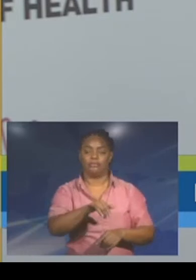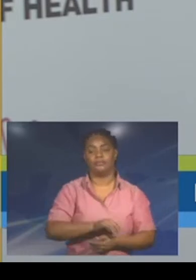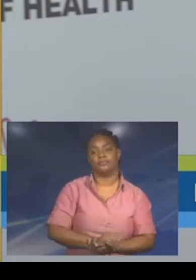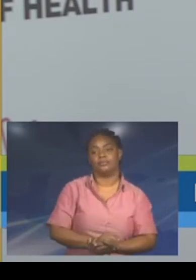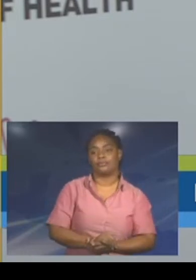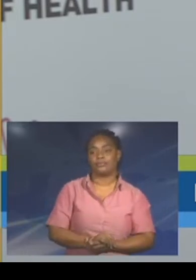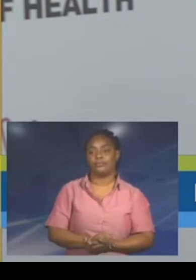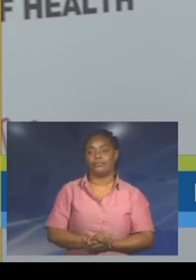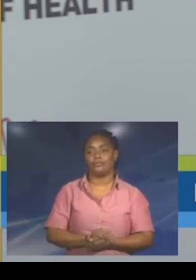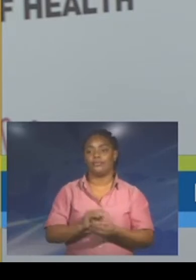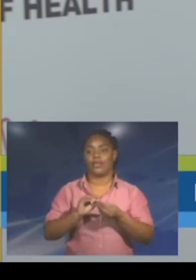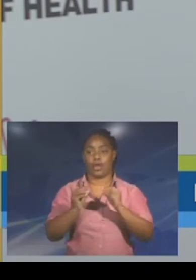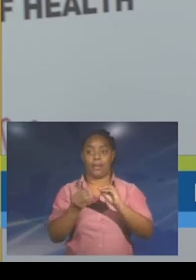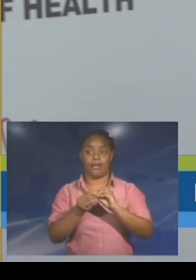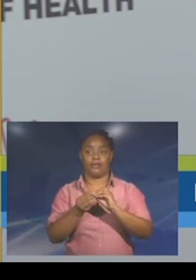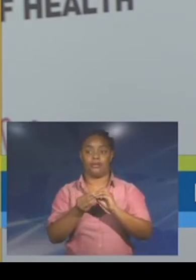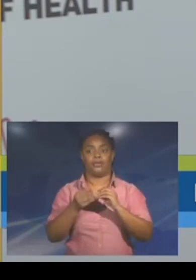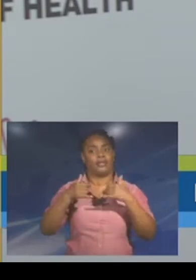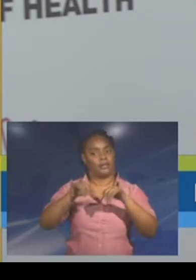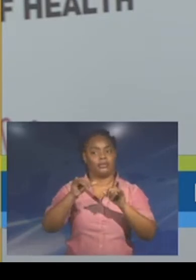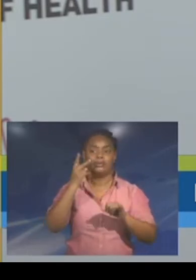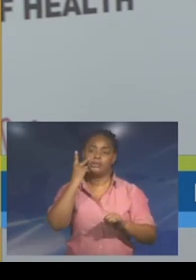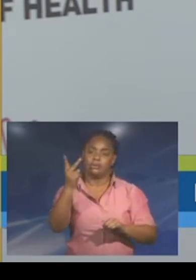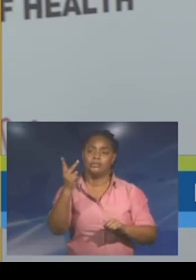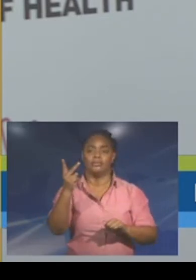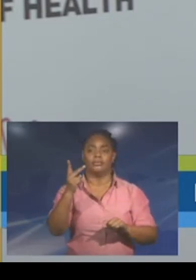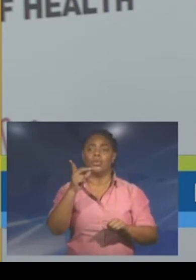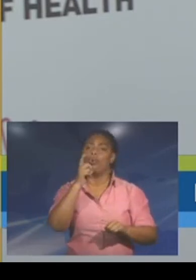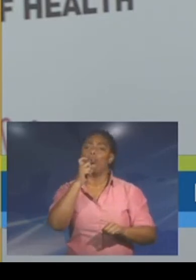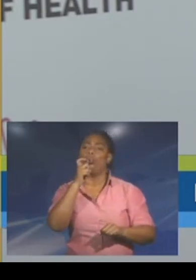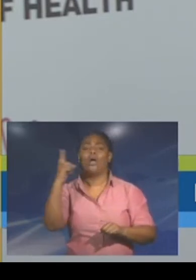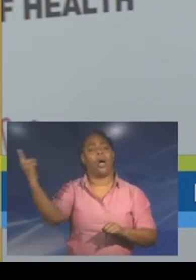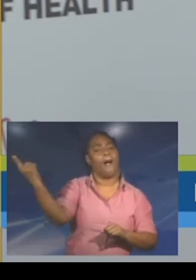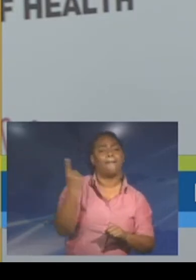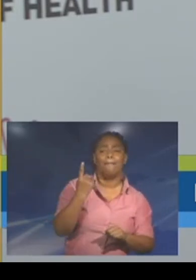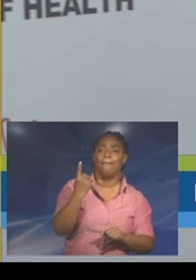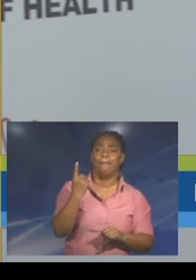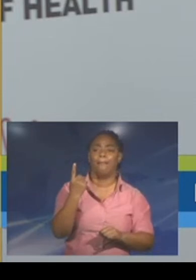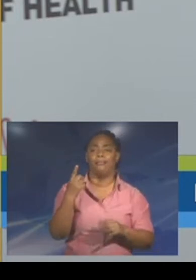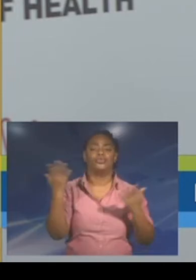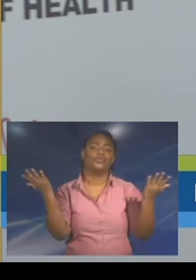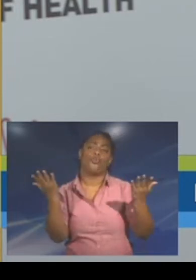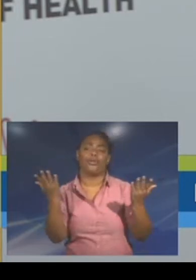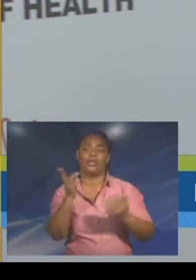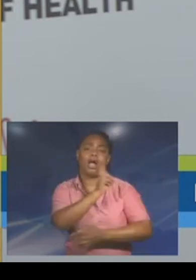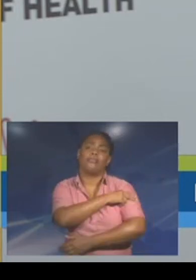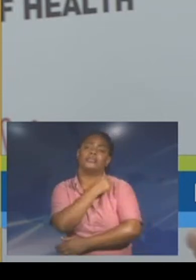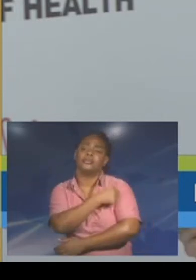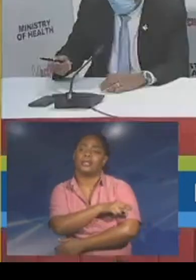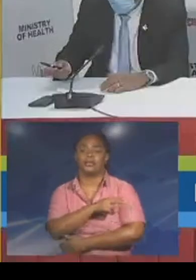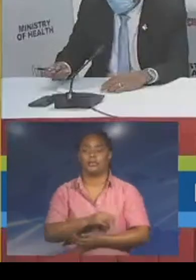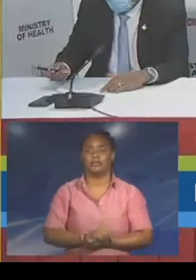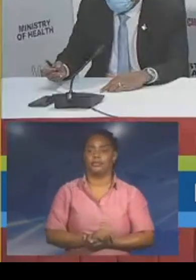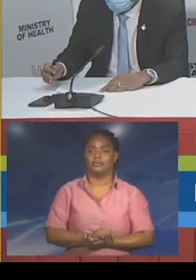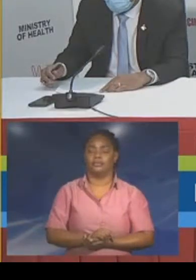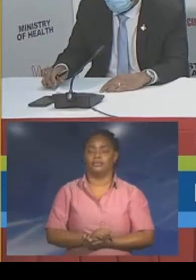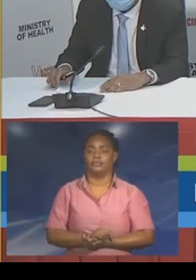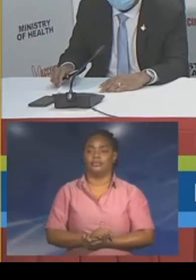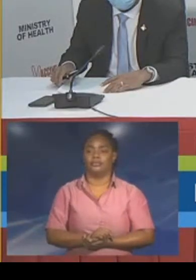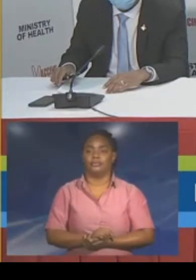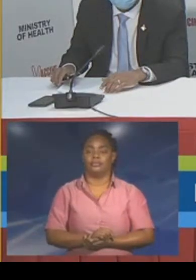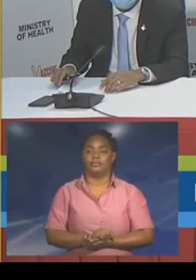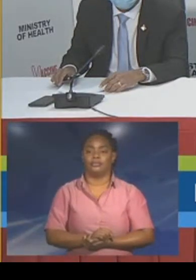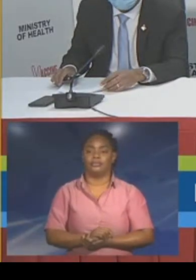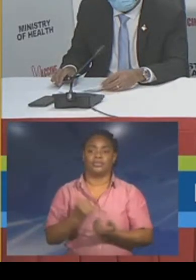who's presenting to our health facilities and what proportion are COVID-19. Thank you very much, CMO. With that, we go